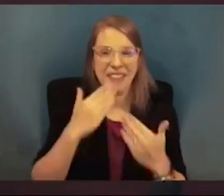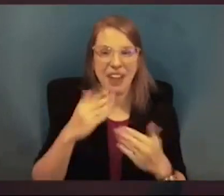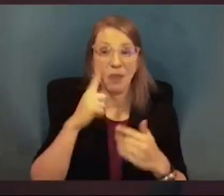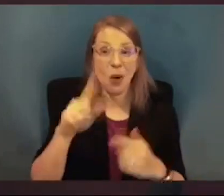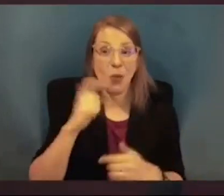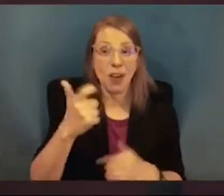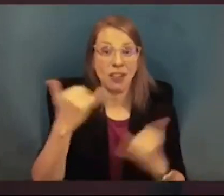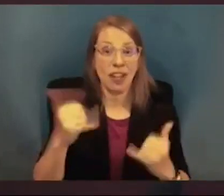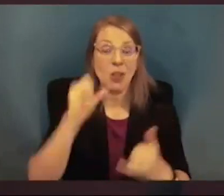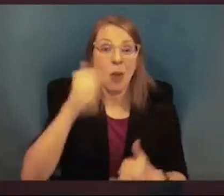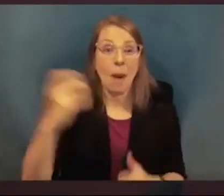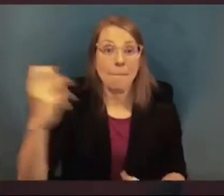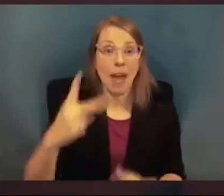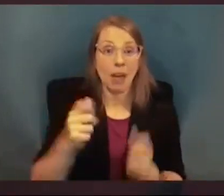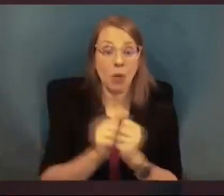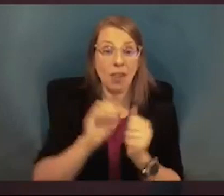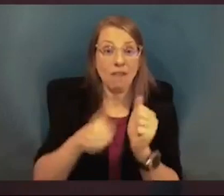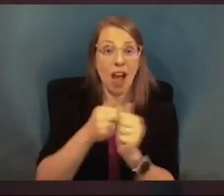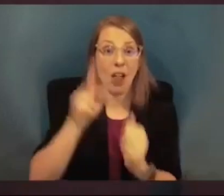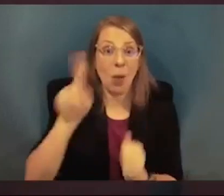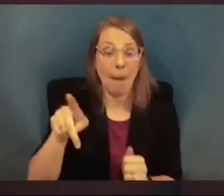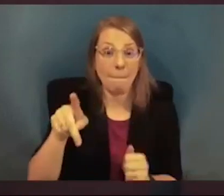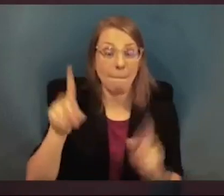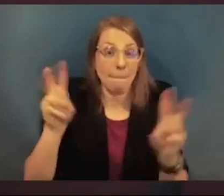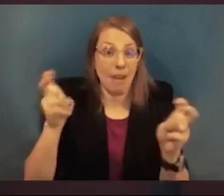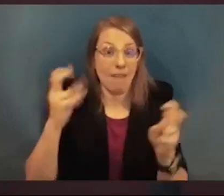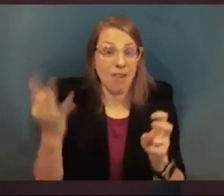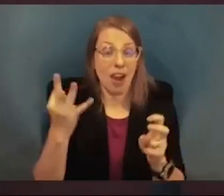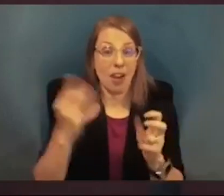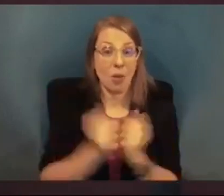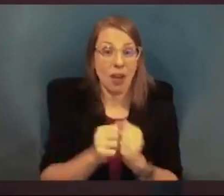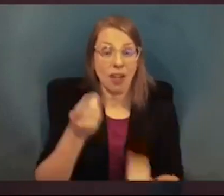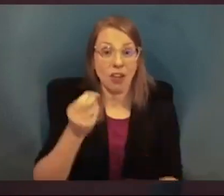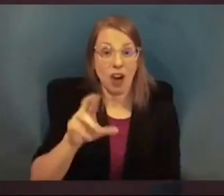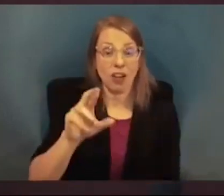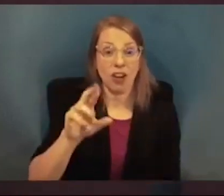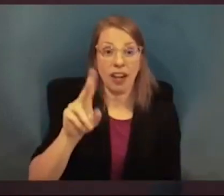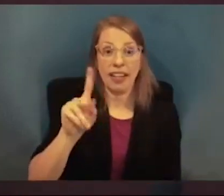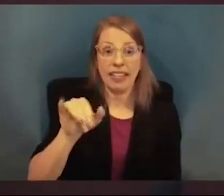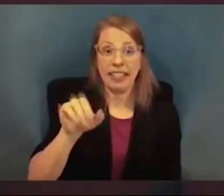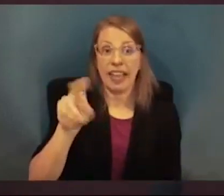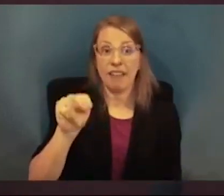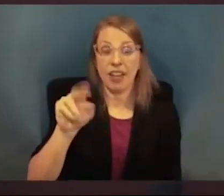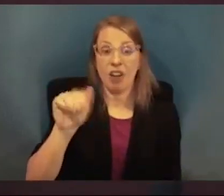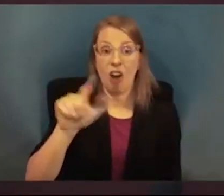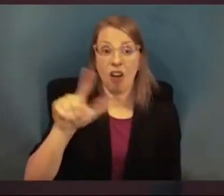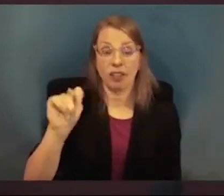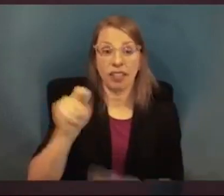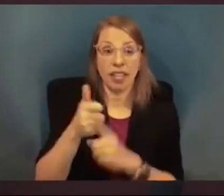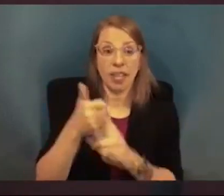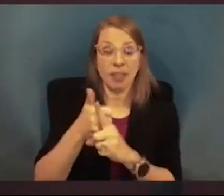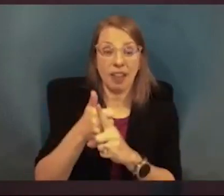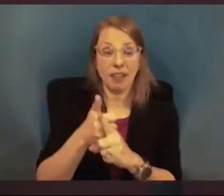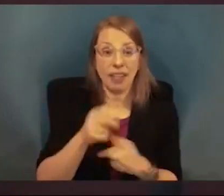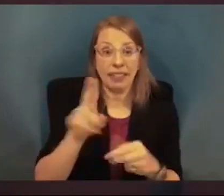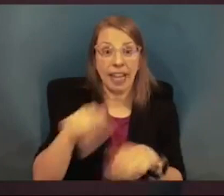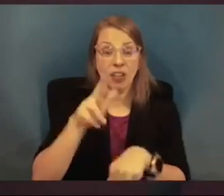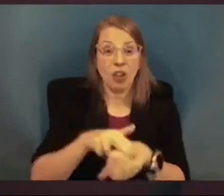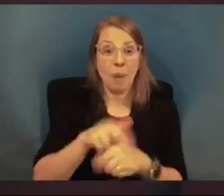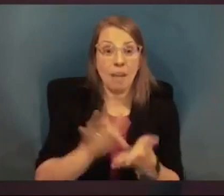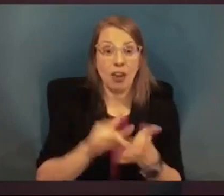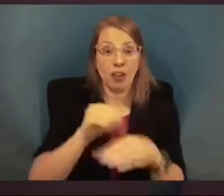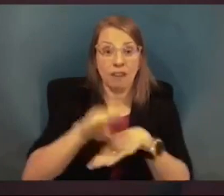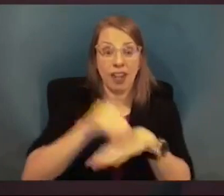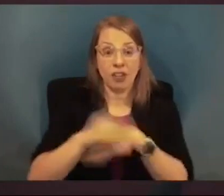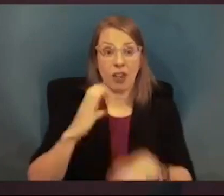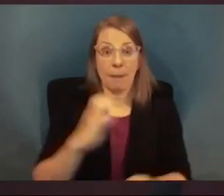back with Follow-Up Fridays. So Dr. Kevin Ault, he's the man. He serves on the National Advisory Committee on Immunization Practice. So we're going to hear more